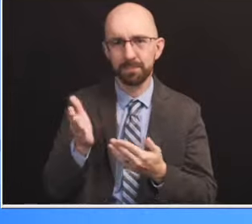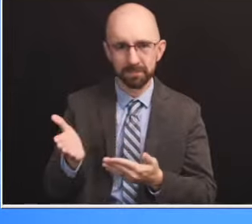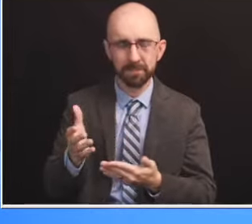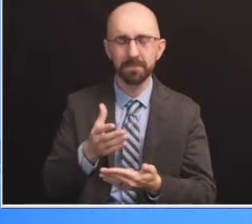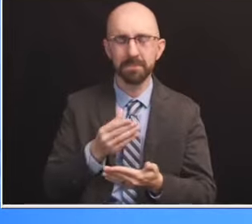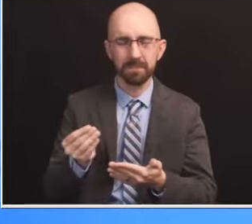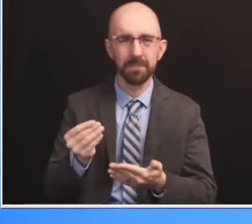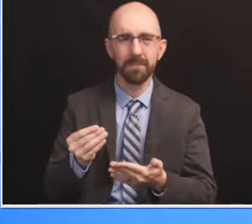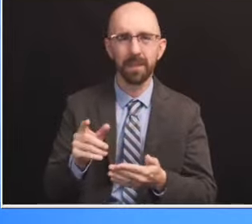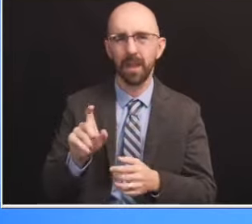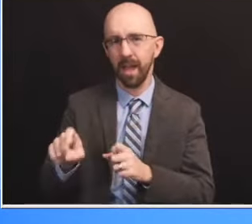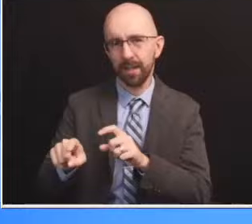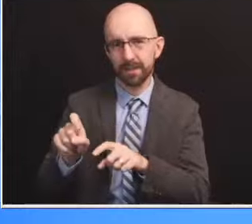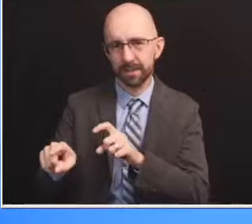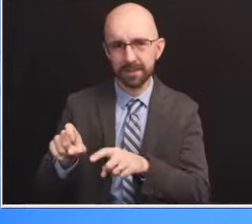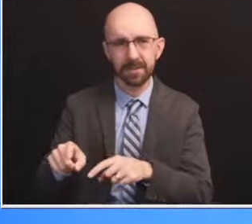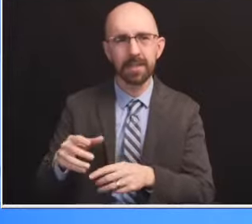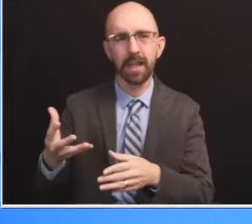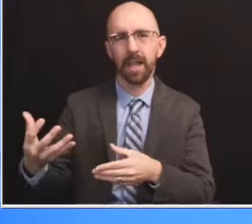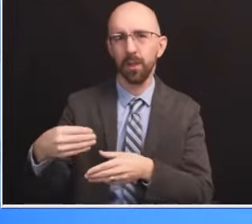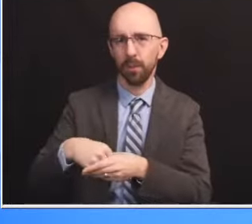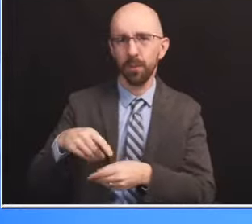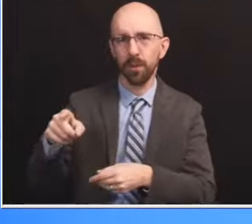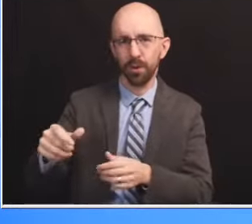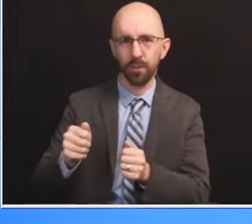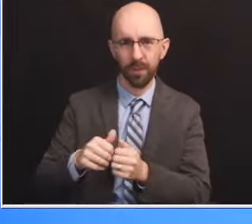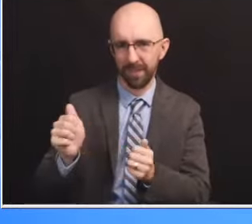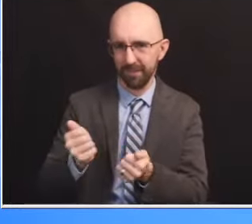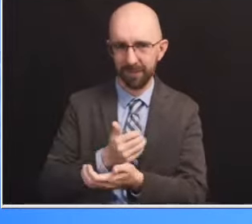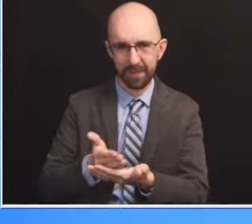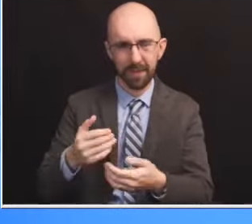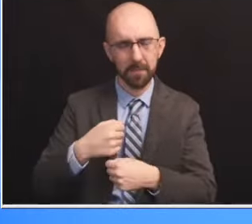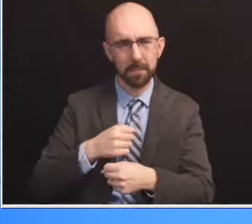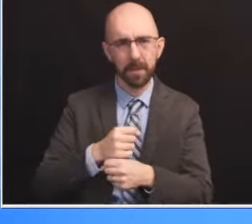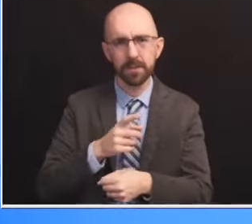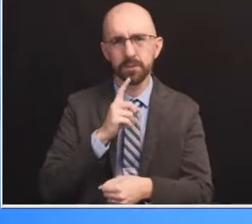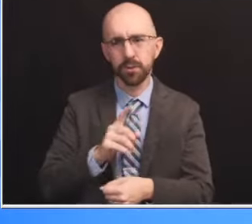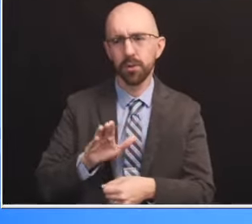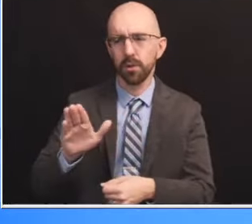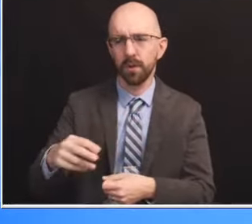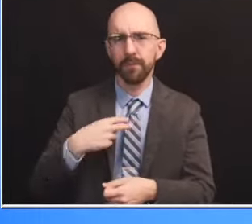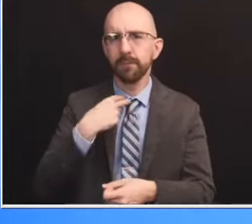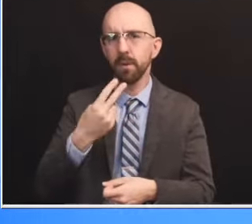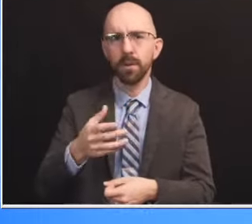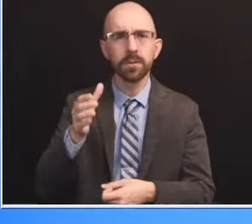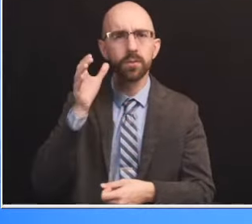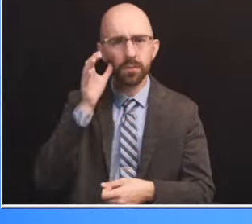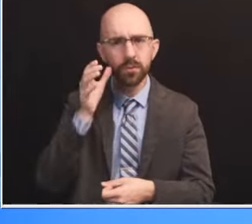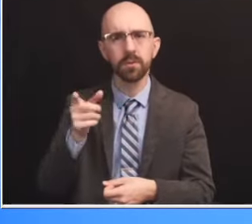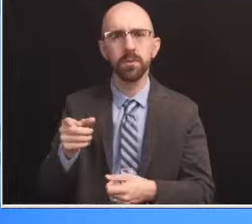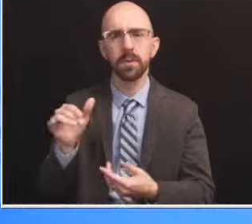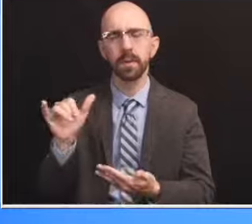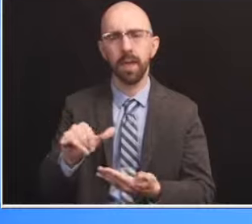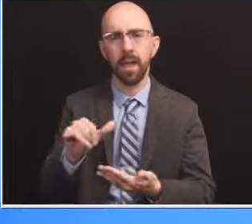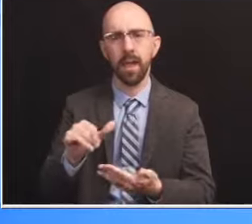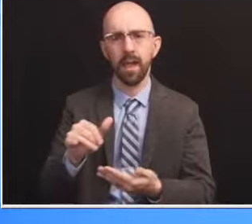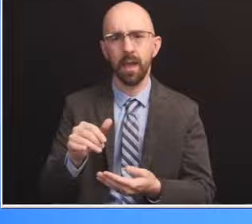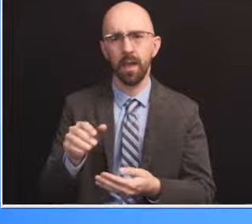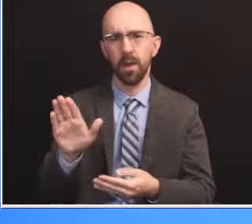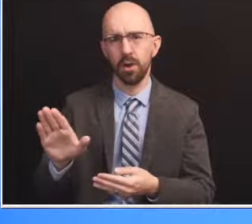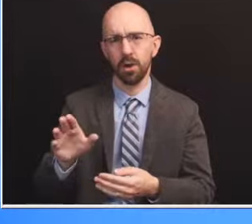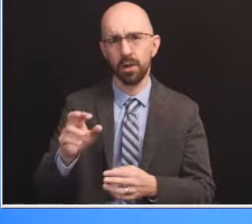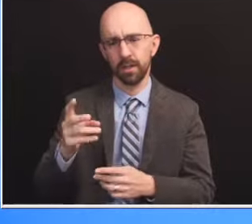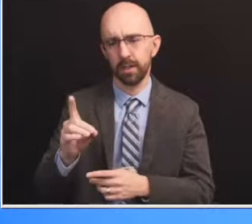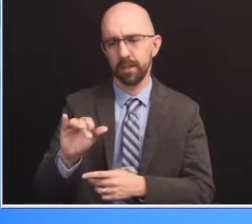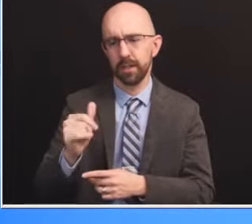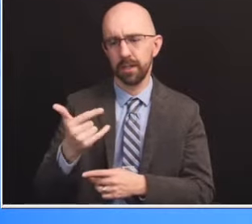her questions and include her, and making sure that her voice is heard and that her dignity is intact, because